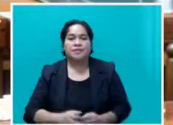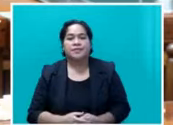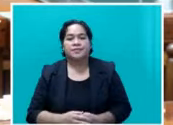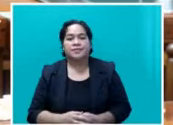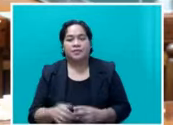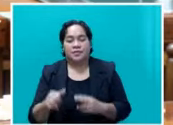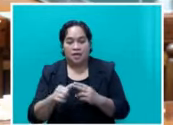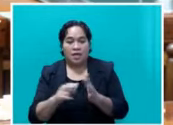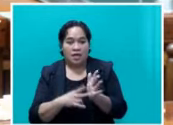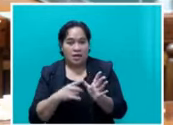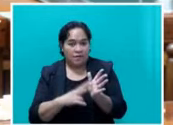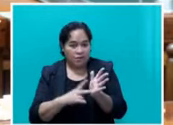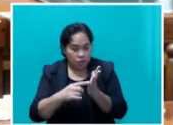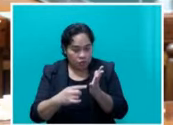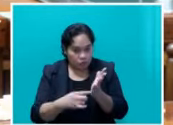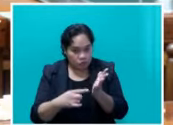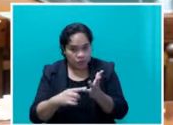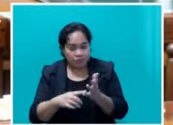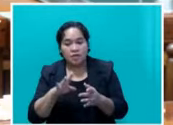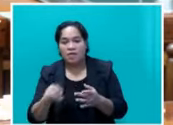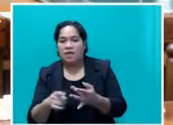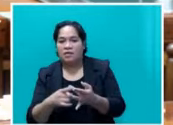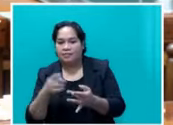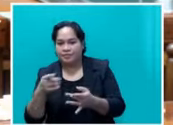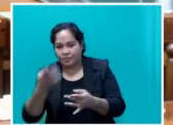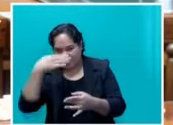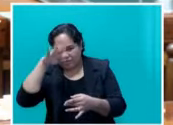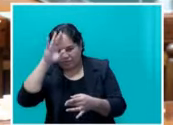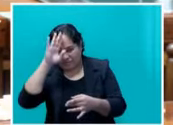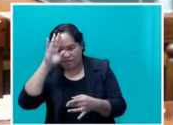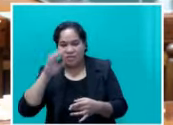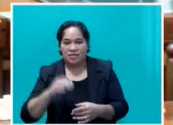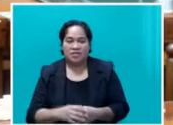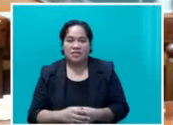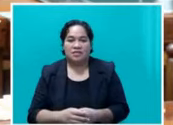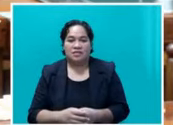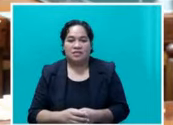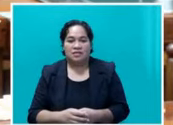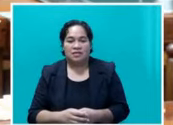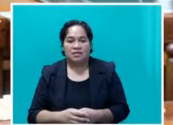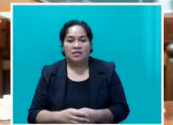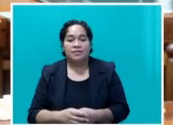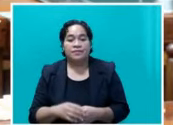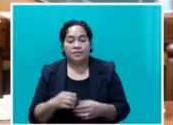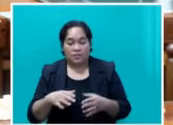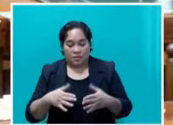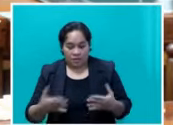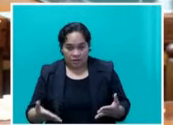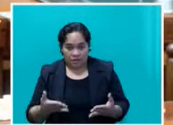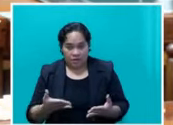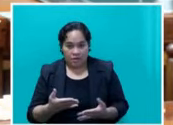nabotu koyawa, wanamomo na tuitabua, niliuli ni mbosi ni momo. Tikasakungwa na